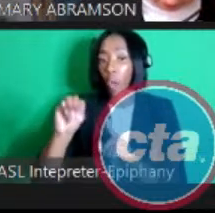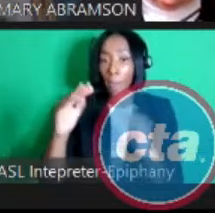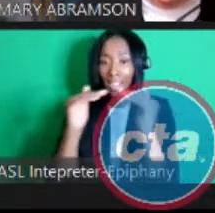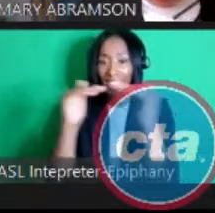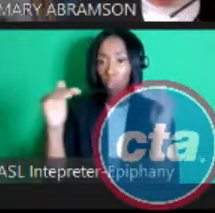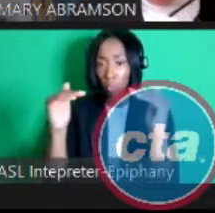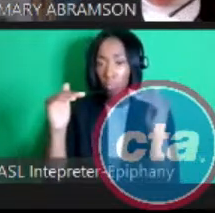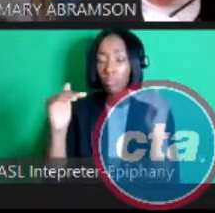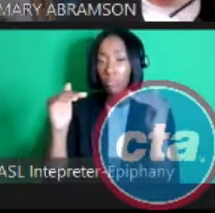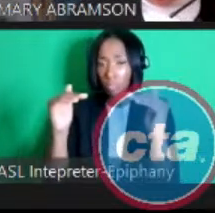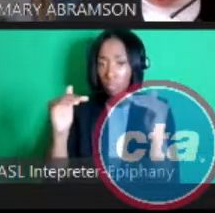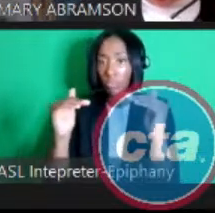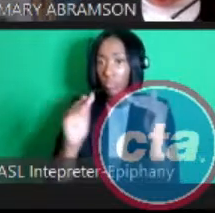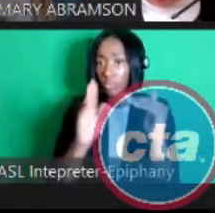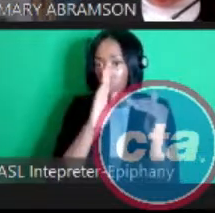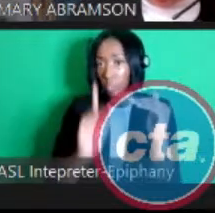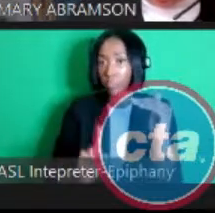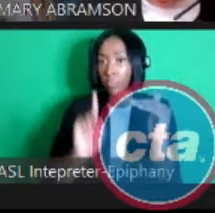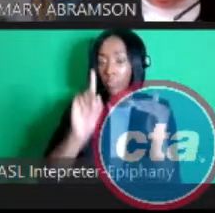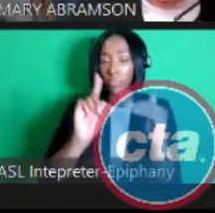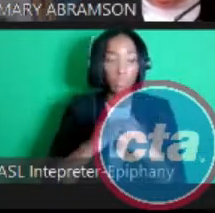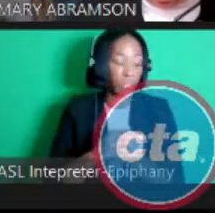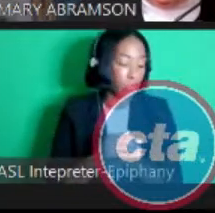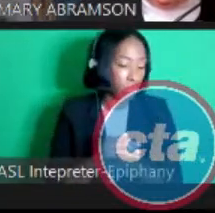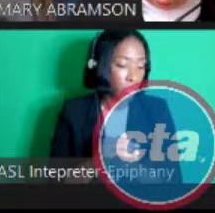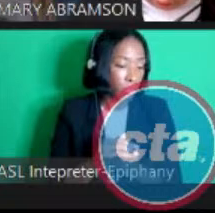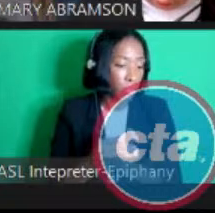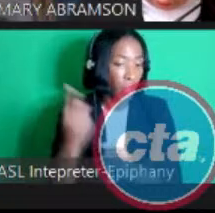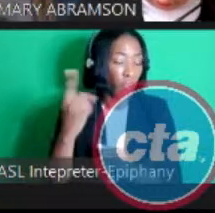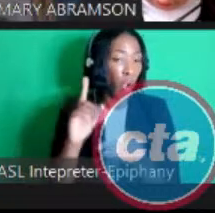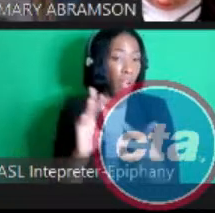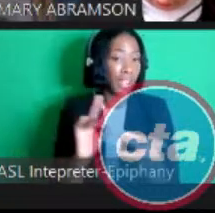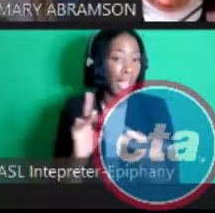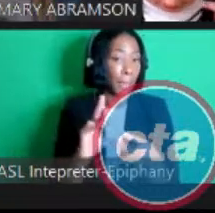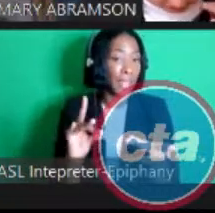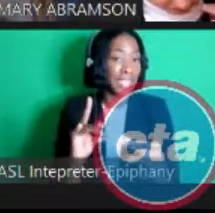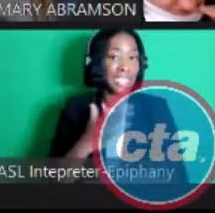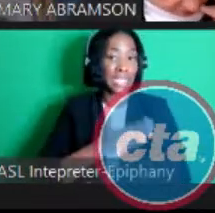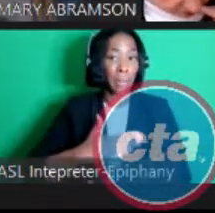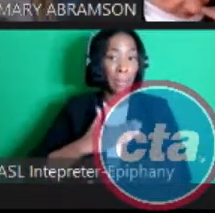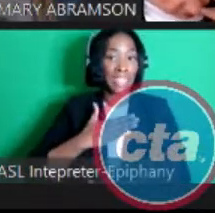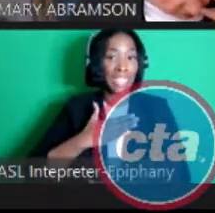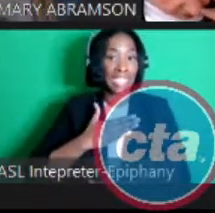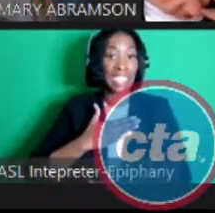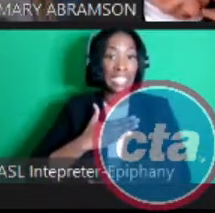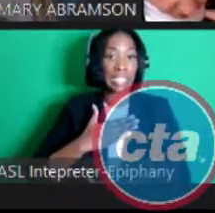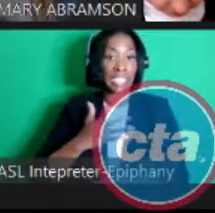platform. Okay, thank you. Public comments can please be reserved in the comment section.